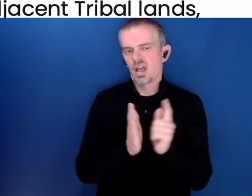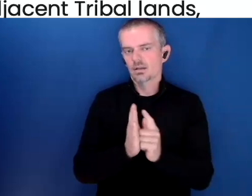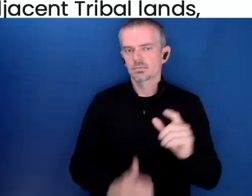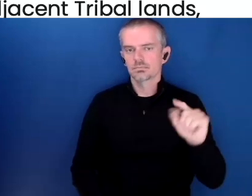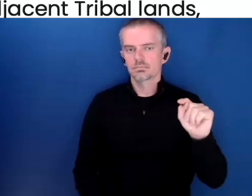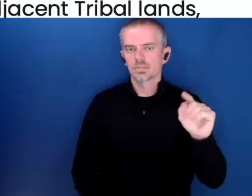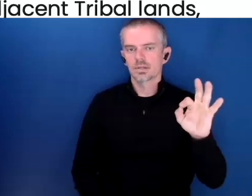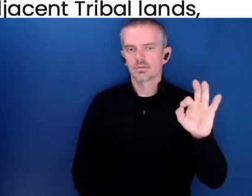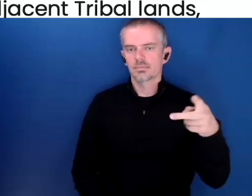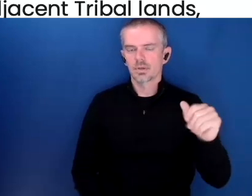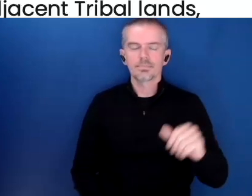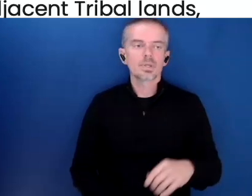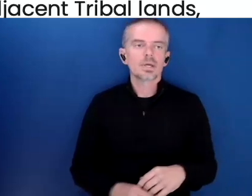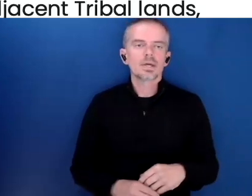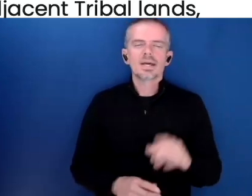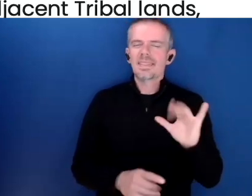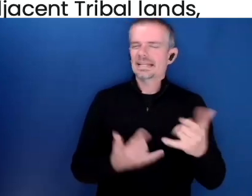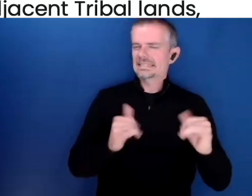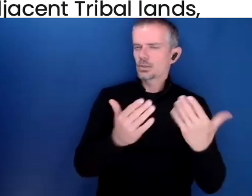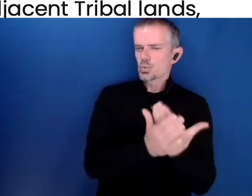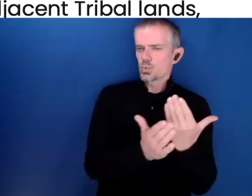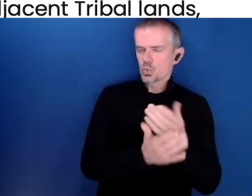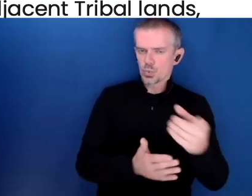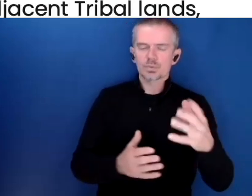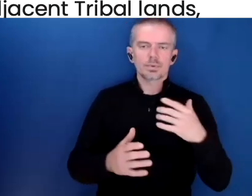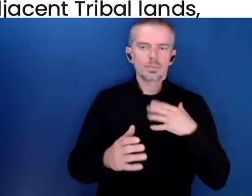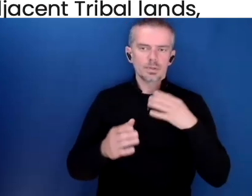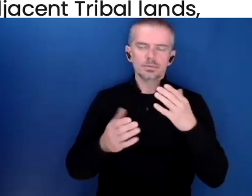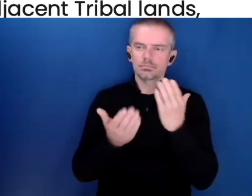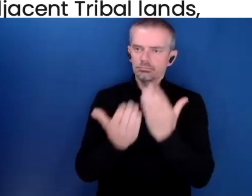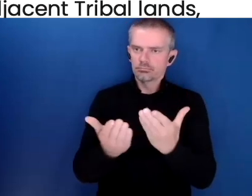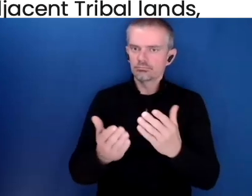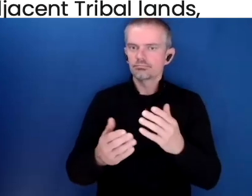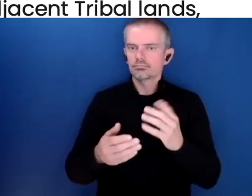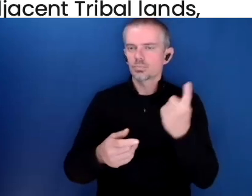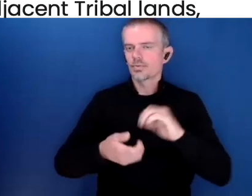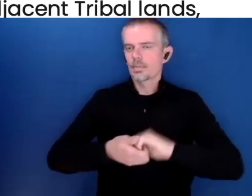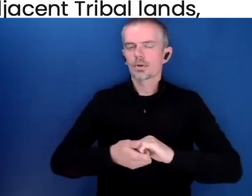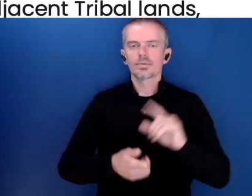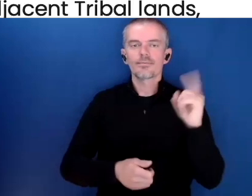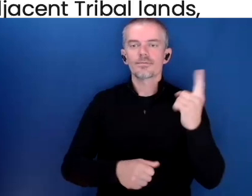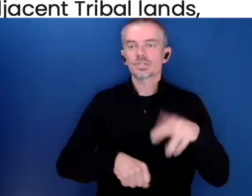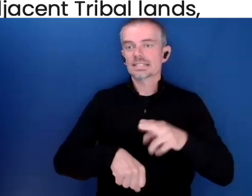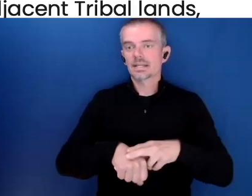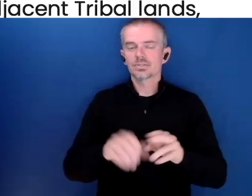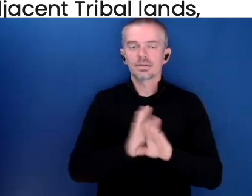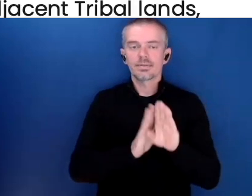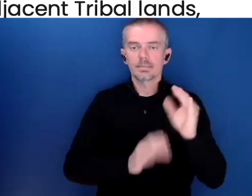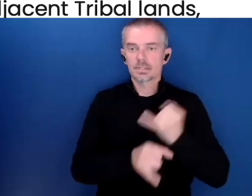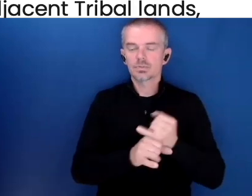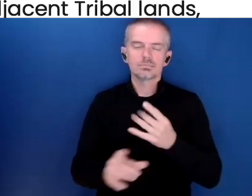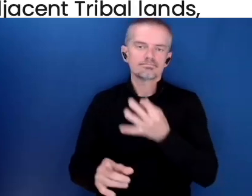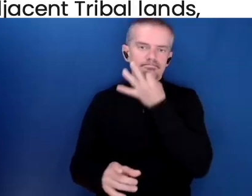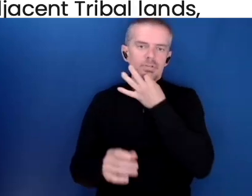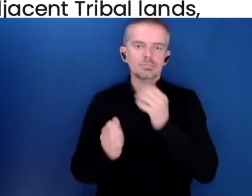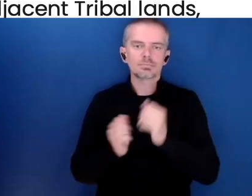still pretty new, and so we wanted to point you towards one of our partners, the First Nations Development Institute, who is an expert in tribal agreements